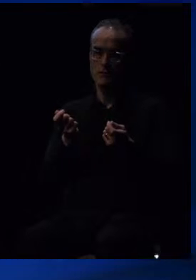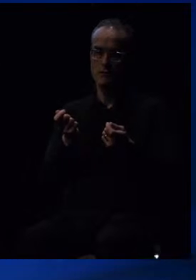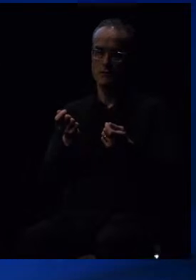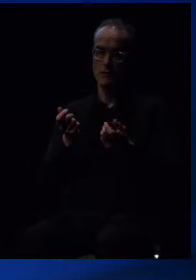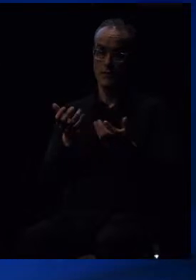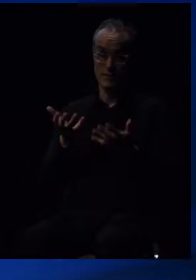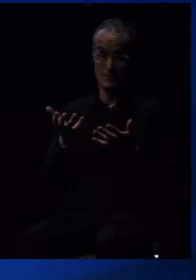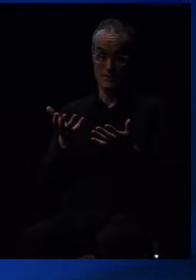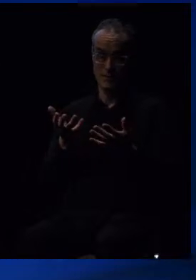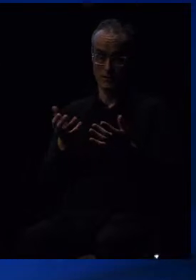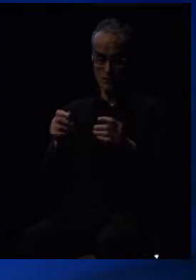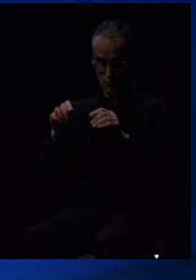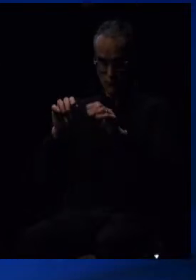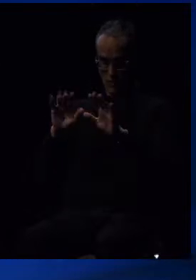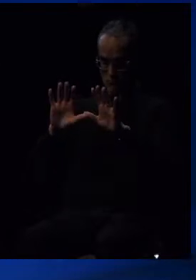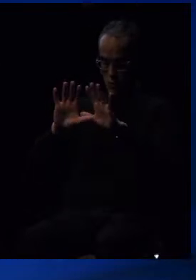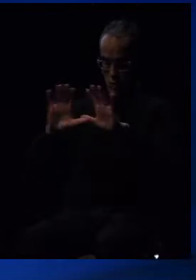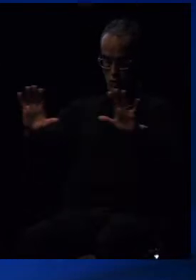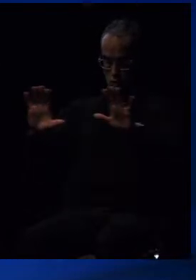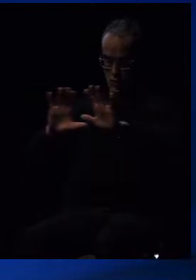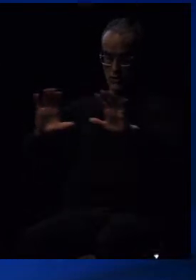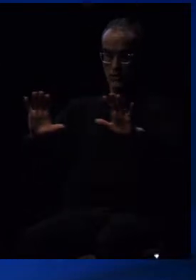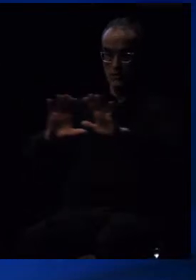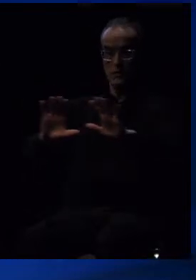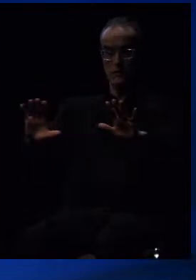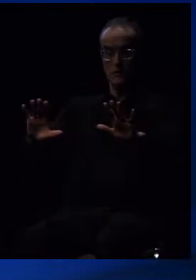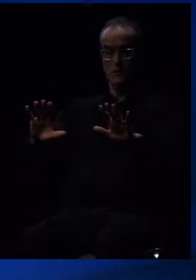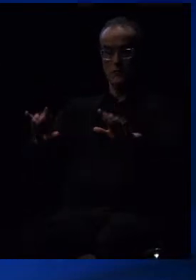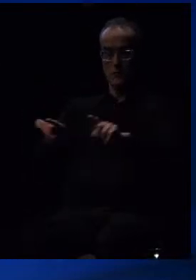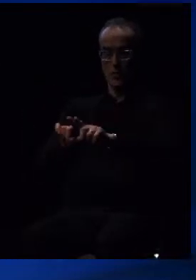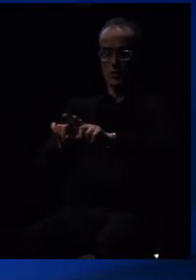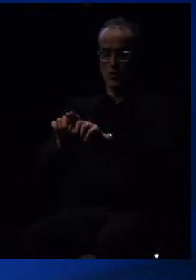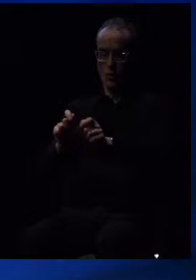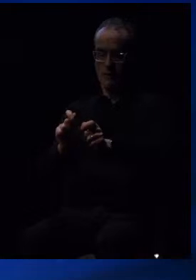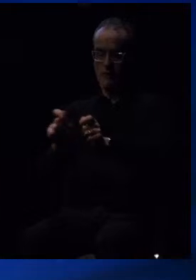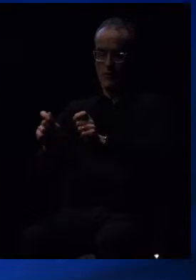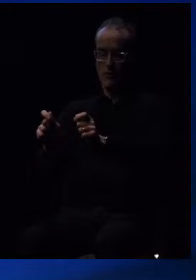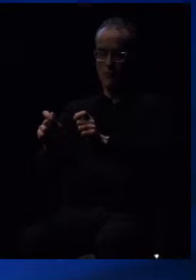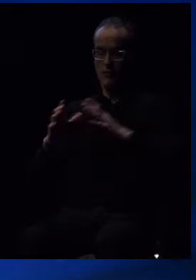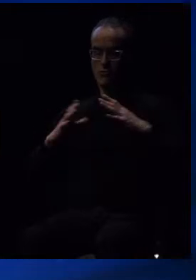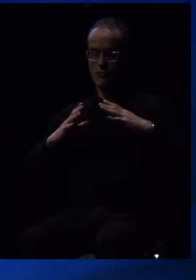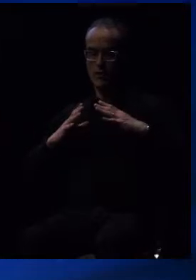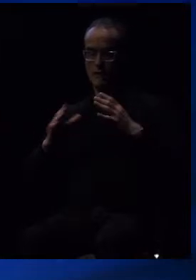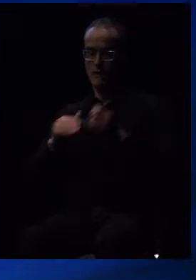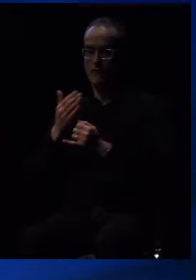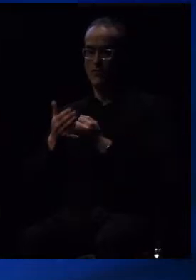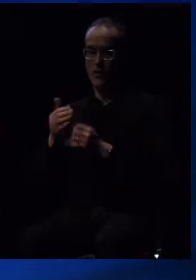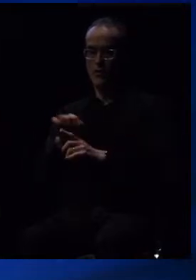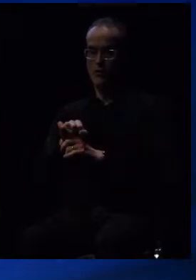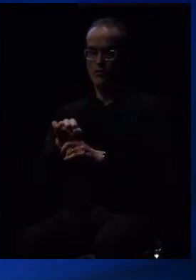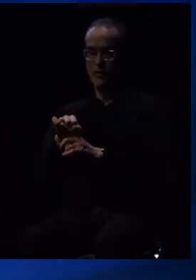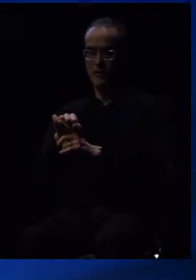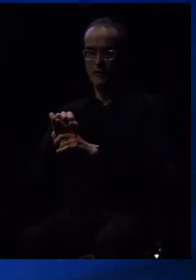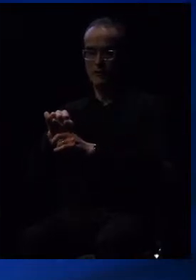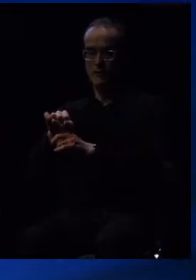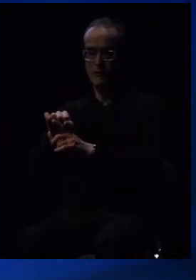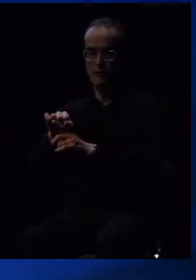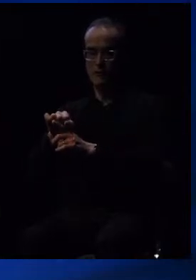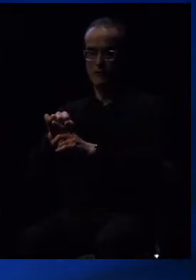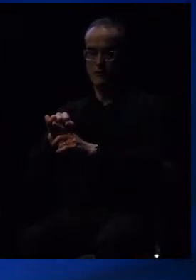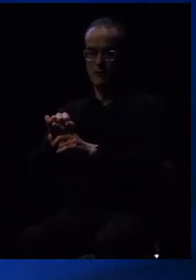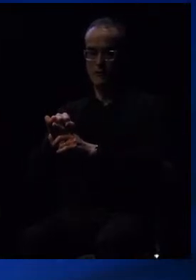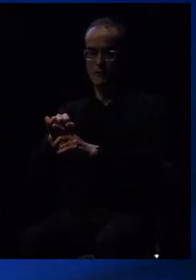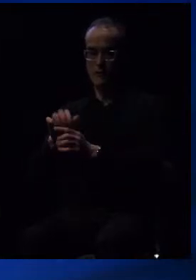and evolve it in a way for final grading. And it got me thinking